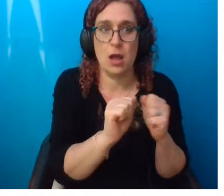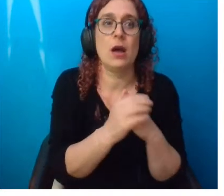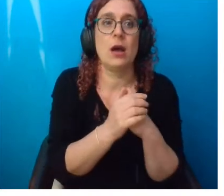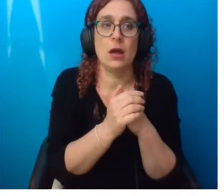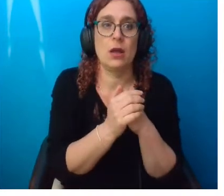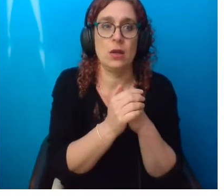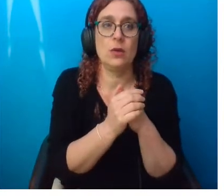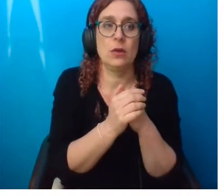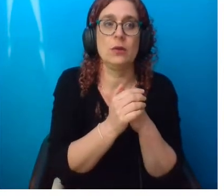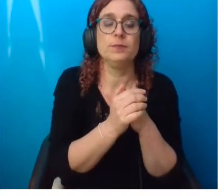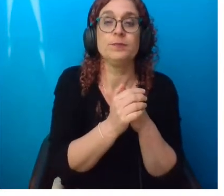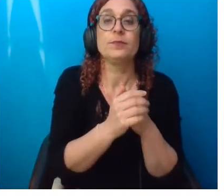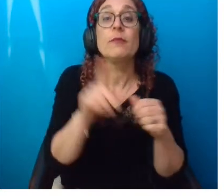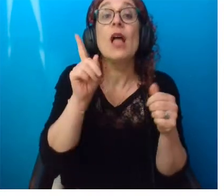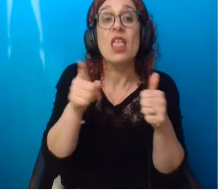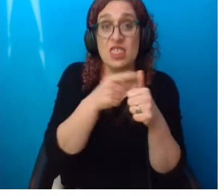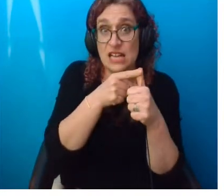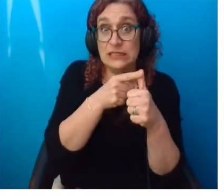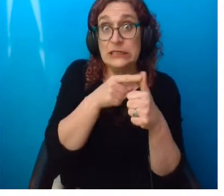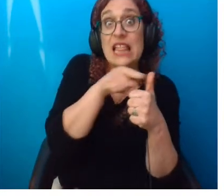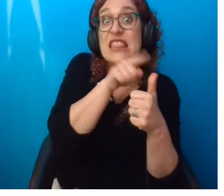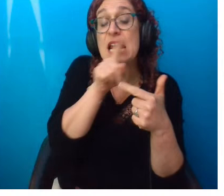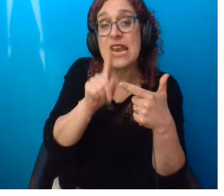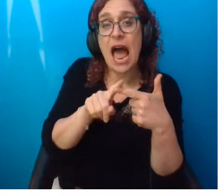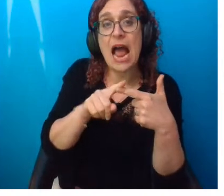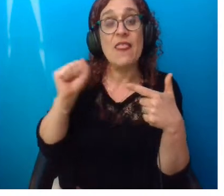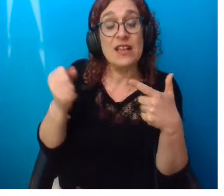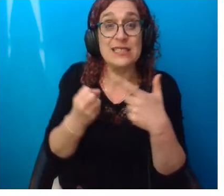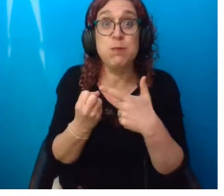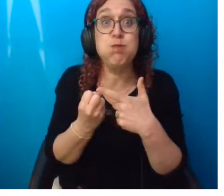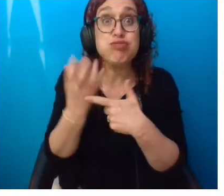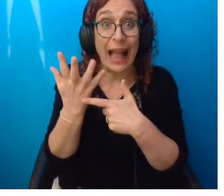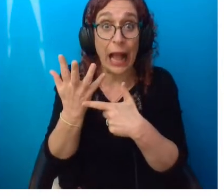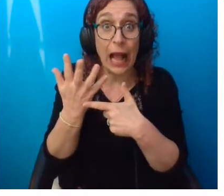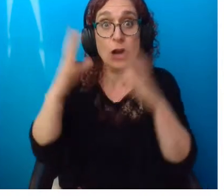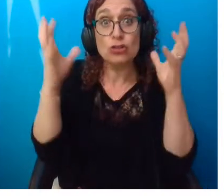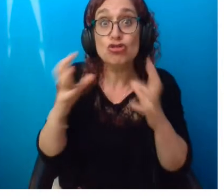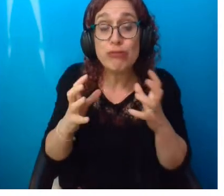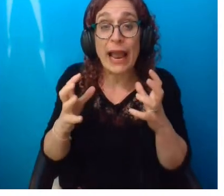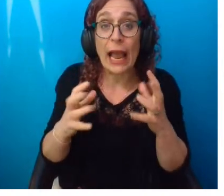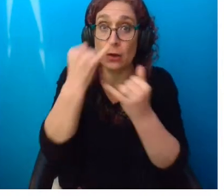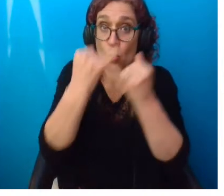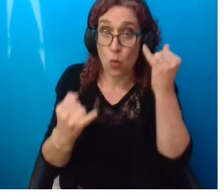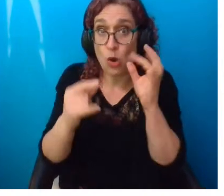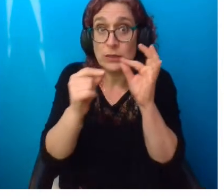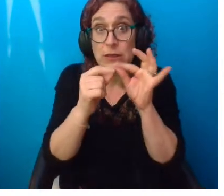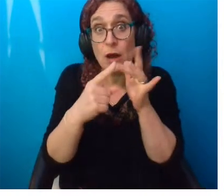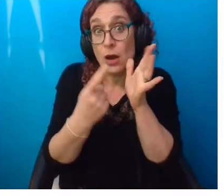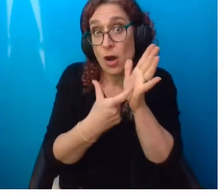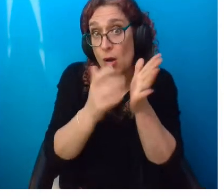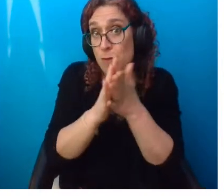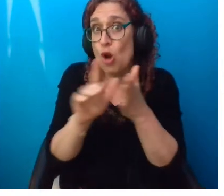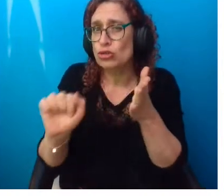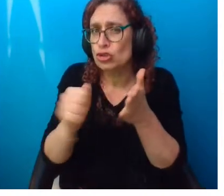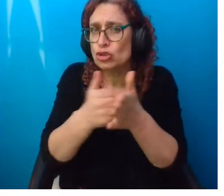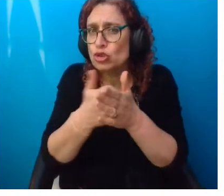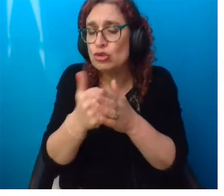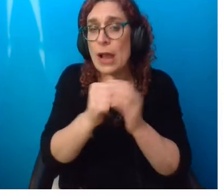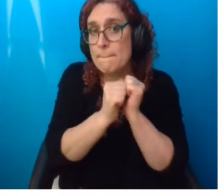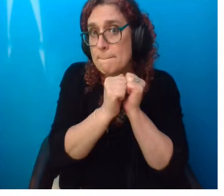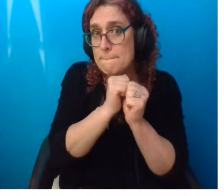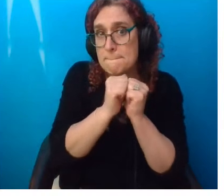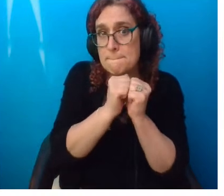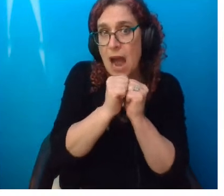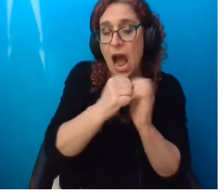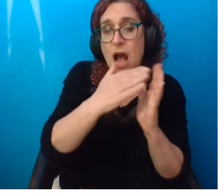group are the spring tree pollens, particularly birch, that usually occurs in March and lasts all the way